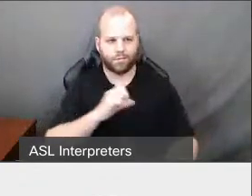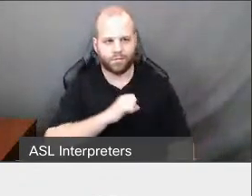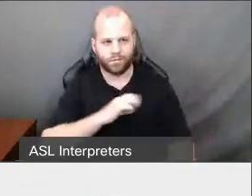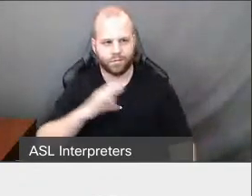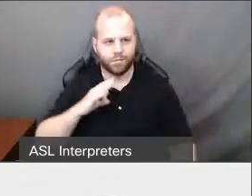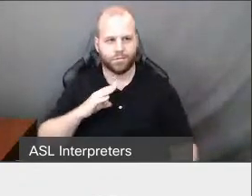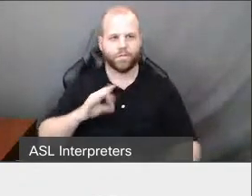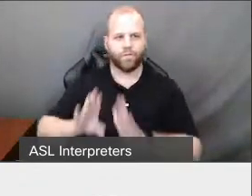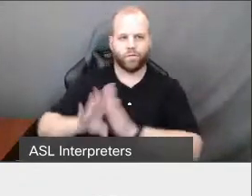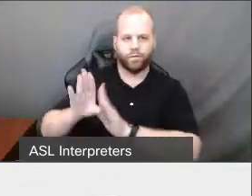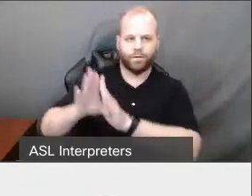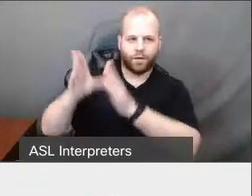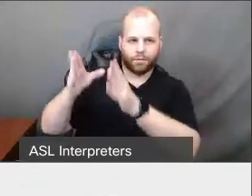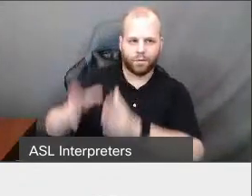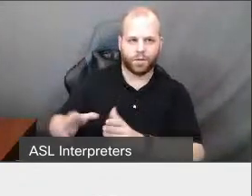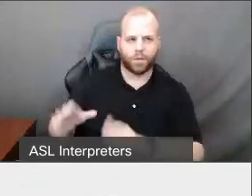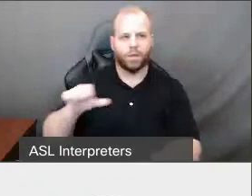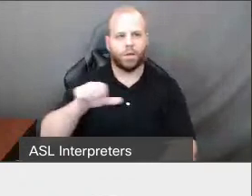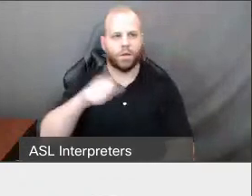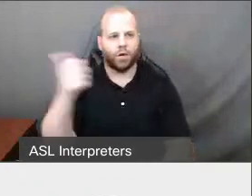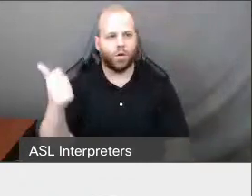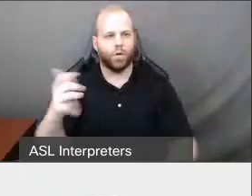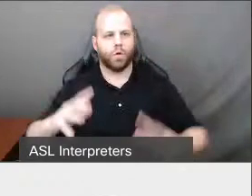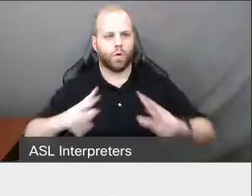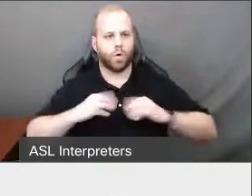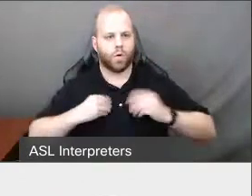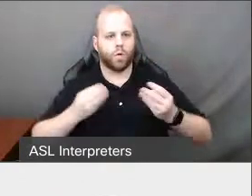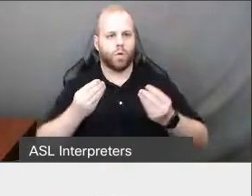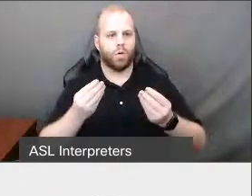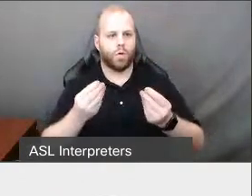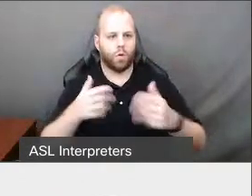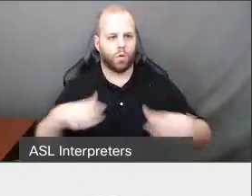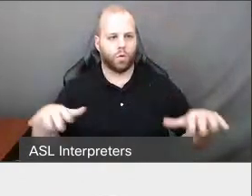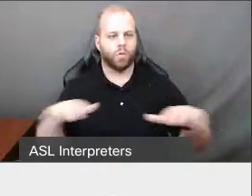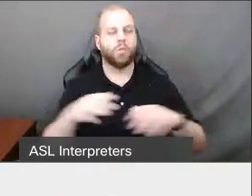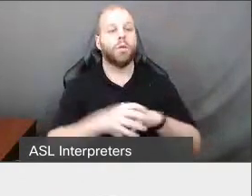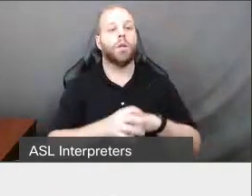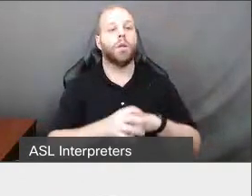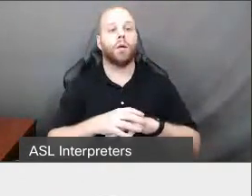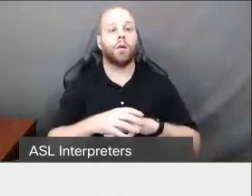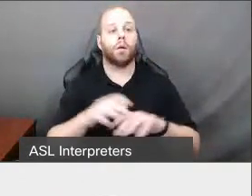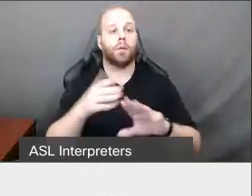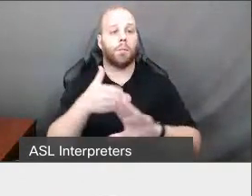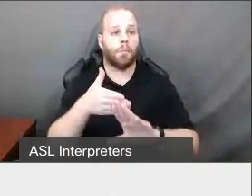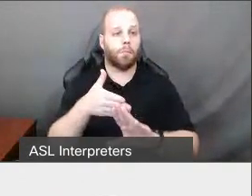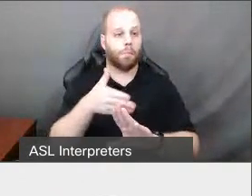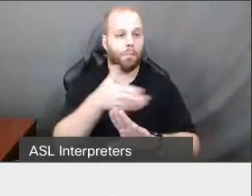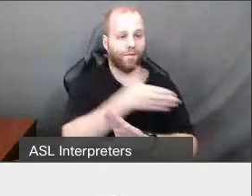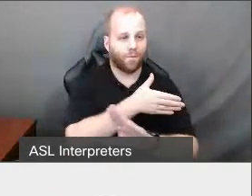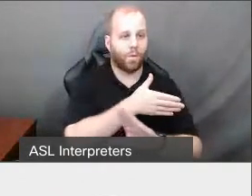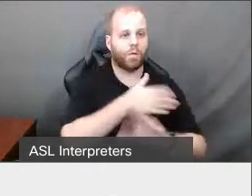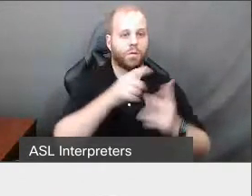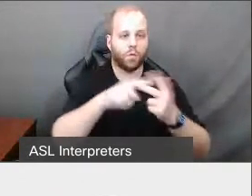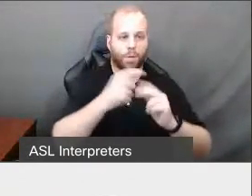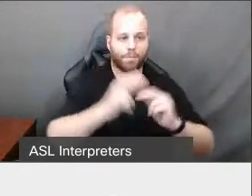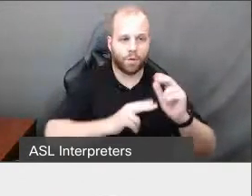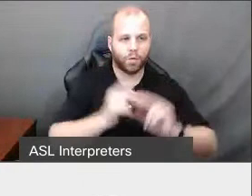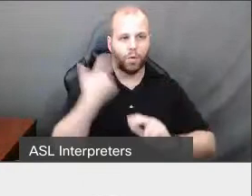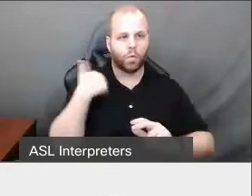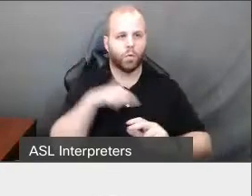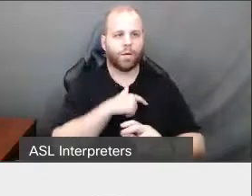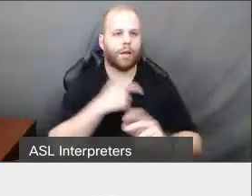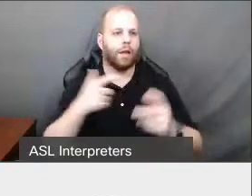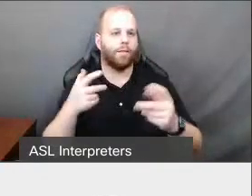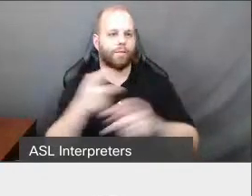with other property owners, before we start moving dirt and things start flying, there is a way that we can work through this. And